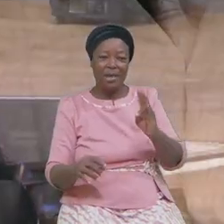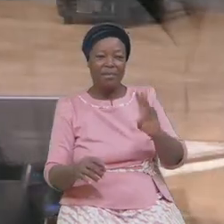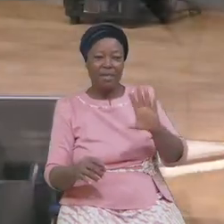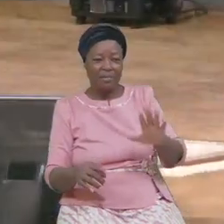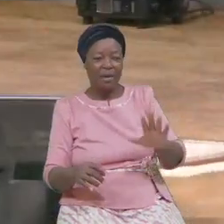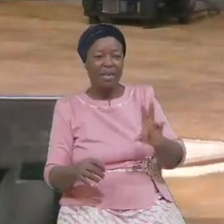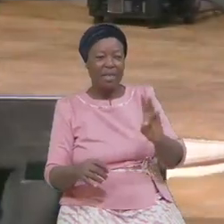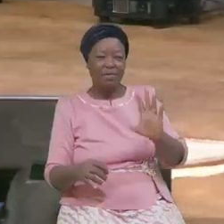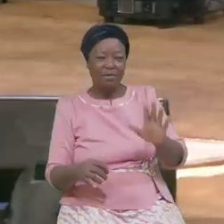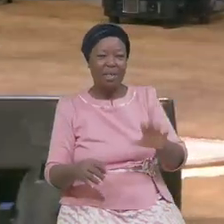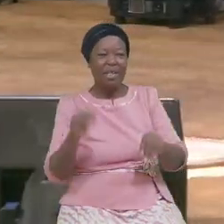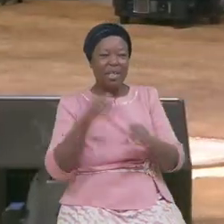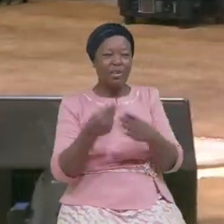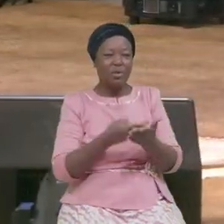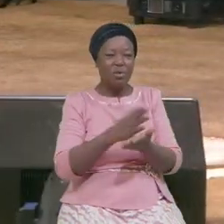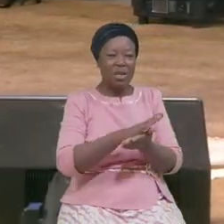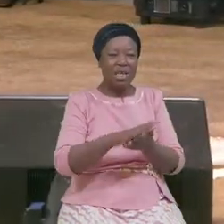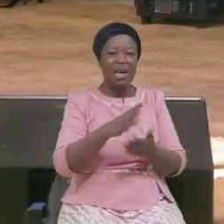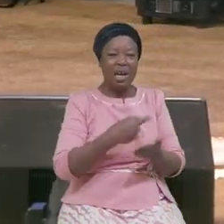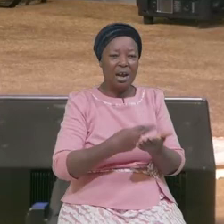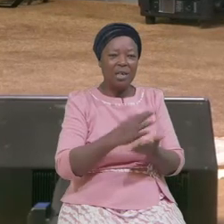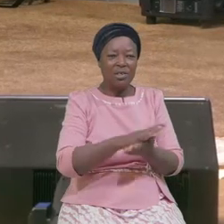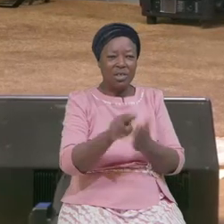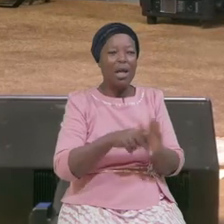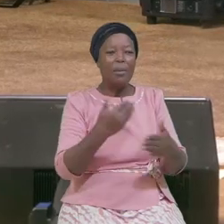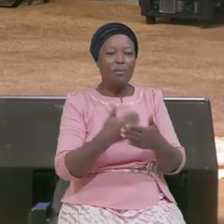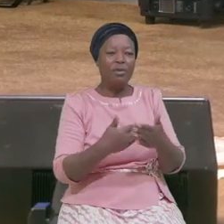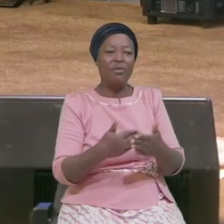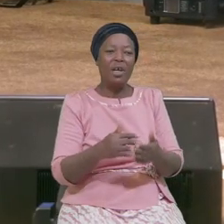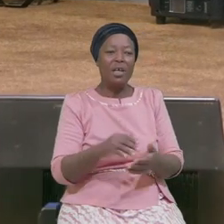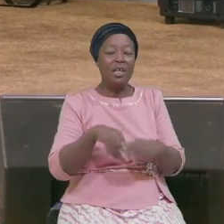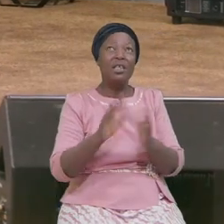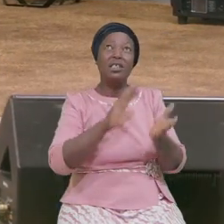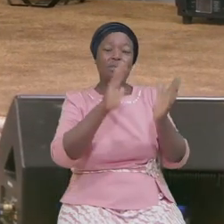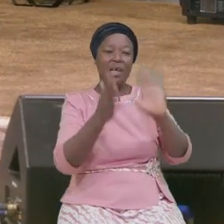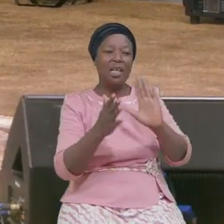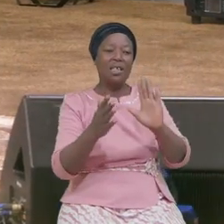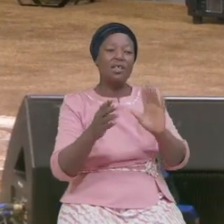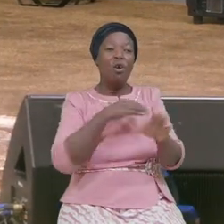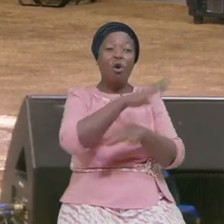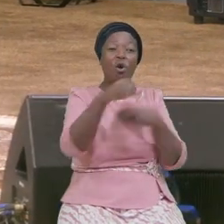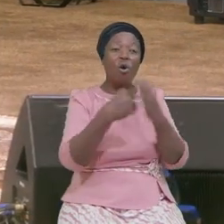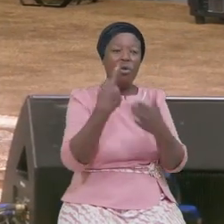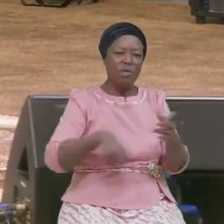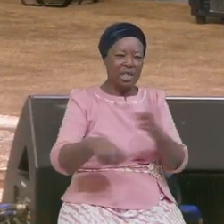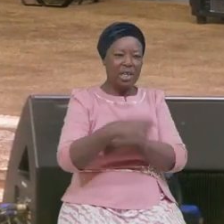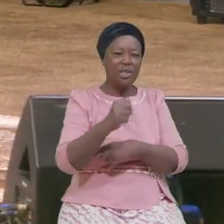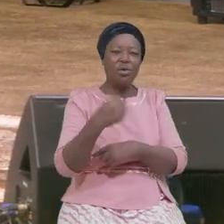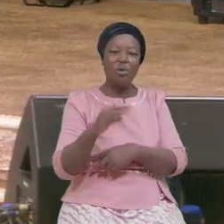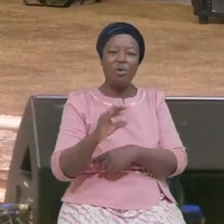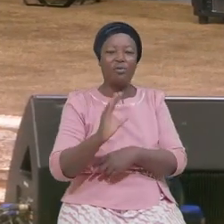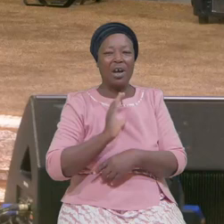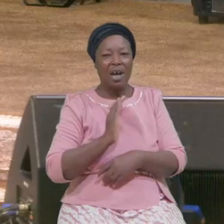says, in holiness and righteousness before him all the days